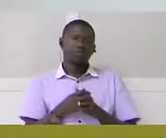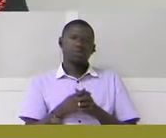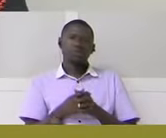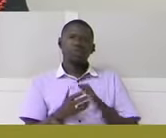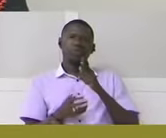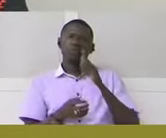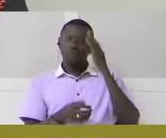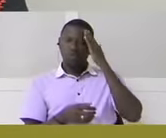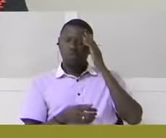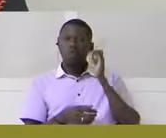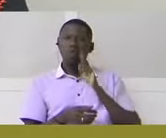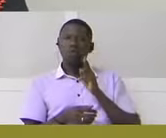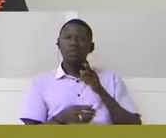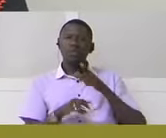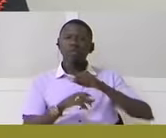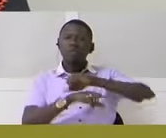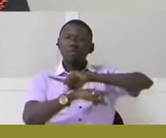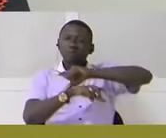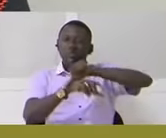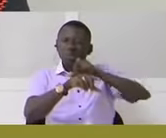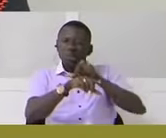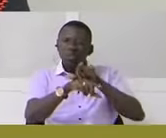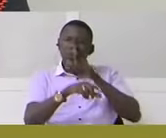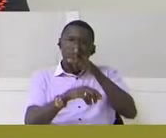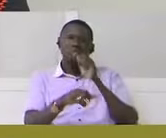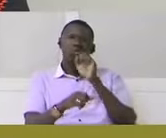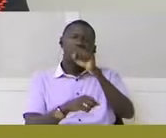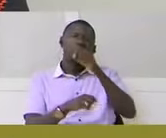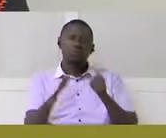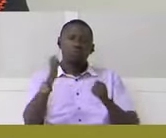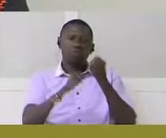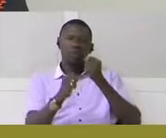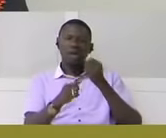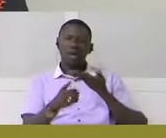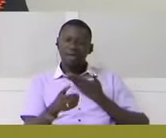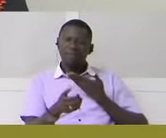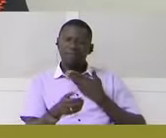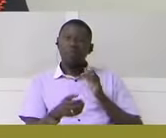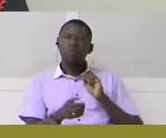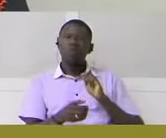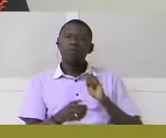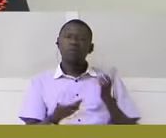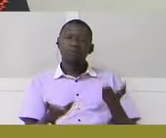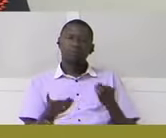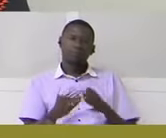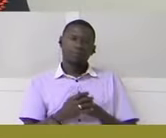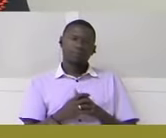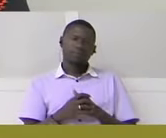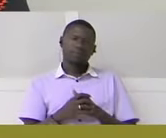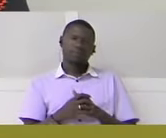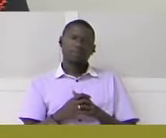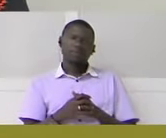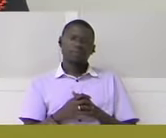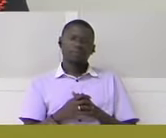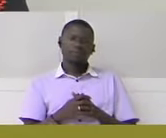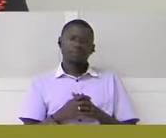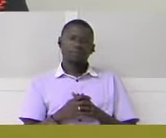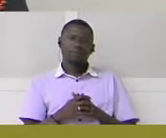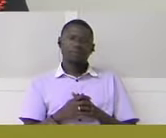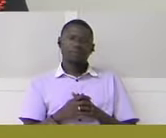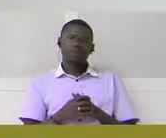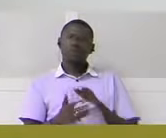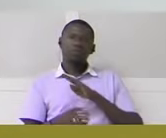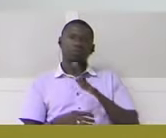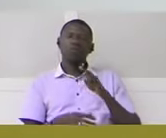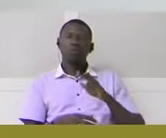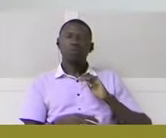you know what speed you were going at? Yalo ni ete fanga utumo ni boro mbitaka ila speed abe tembele amendo bang. No